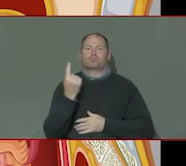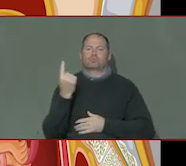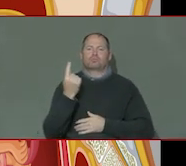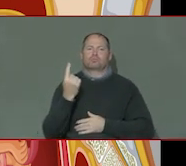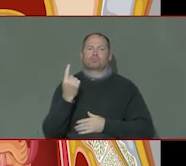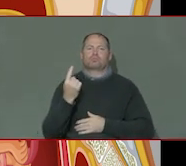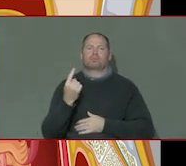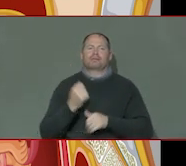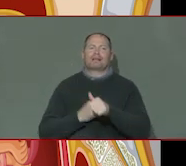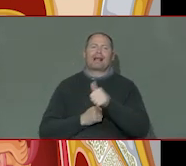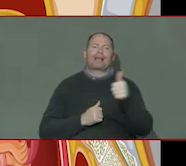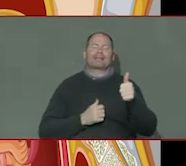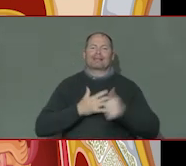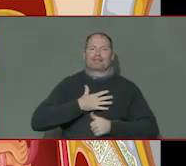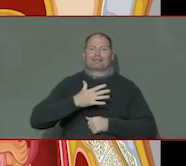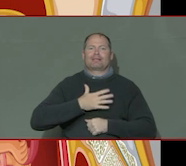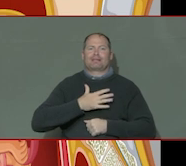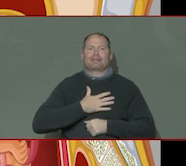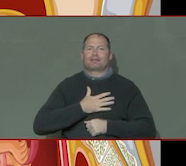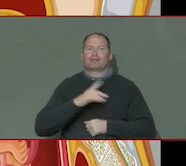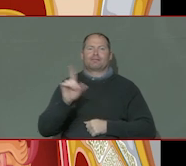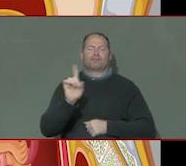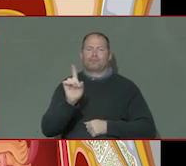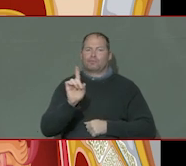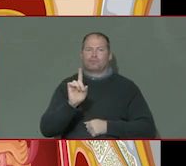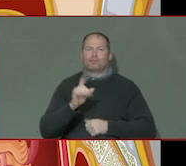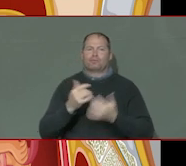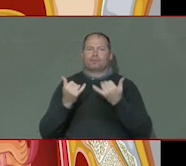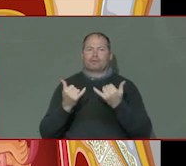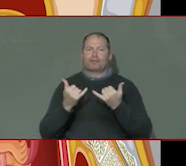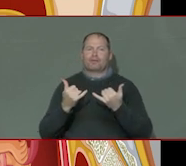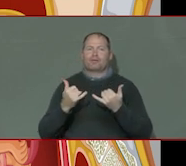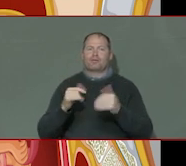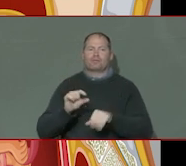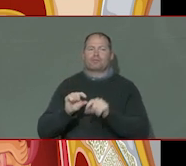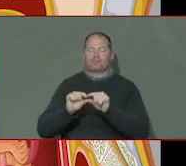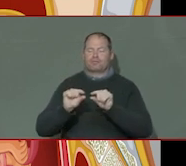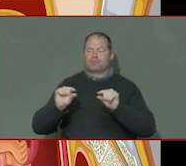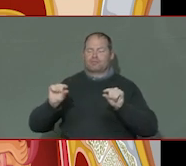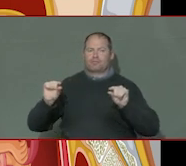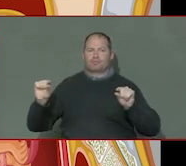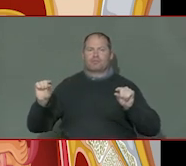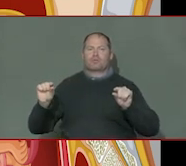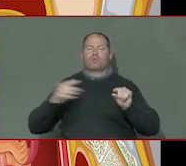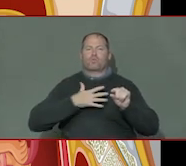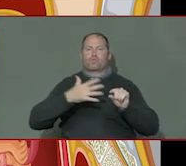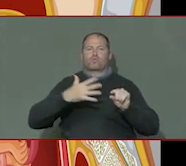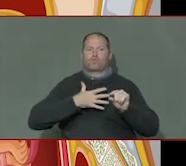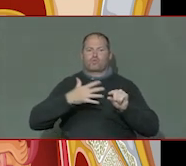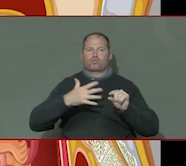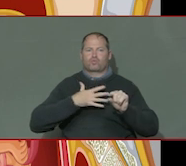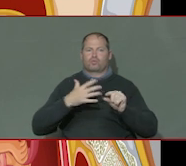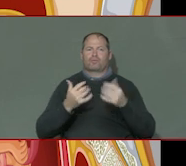for the pulmonary in the lungs, it's the only vein that carries oxygen and nutrients. They like you